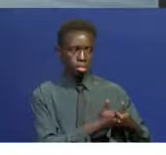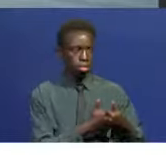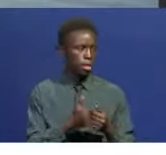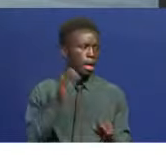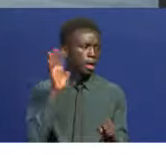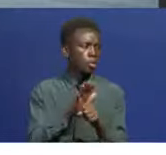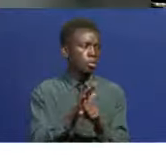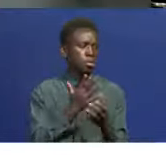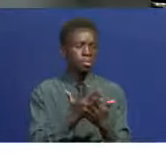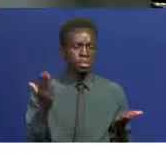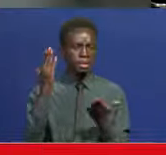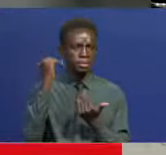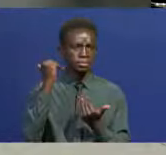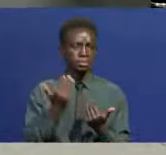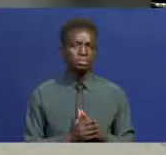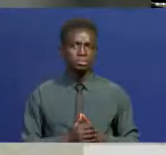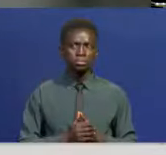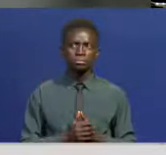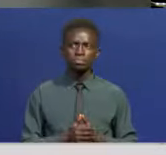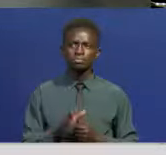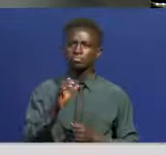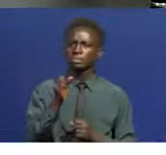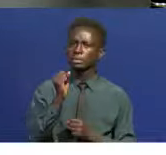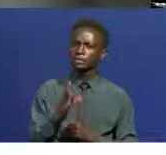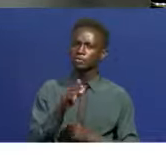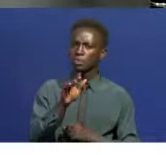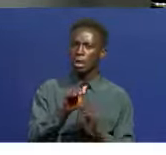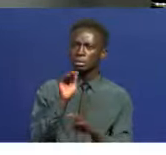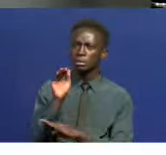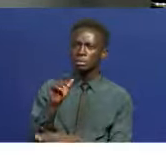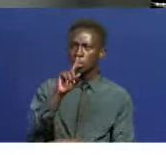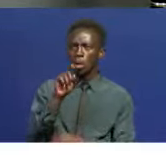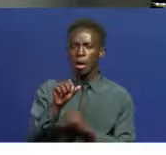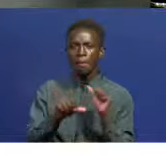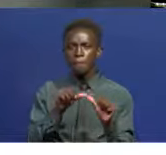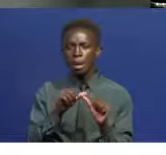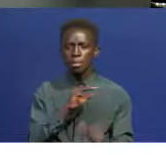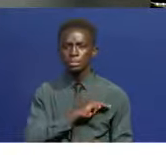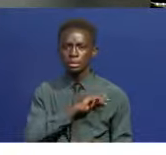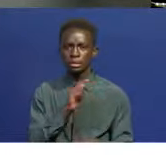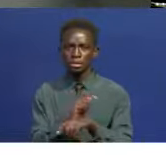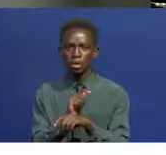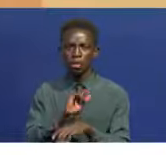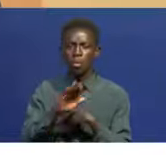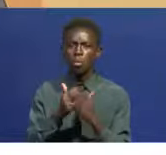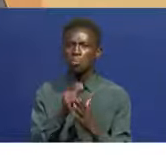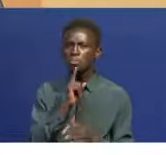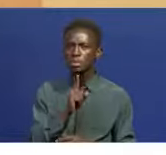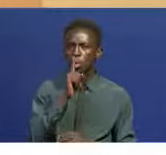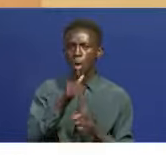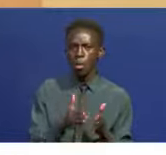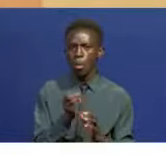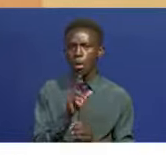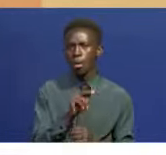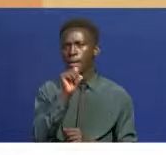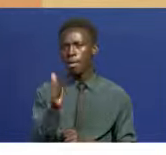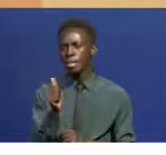well. Yeah, if you go back to the question you asked initially on training, and like we've all said, one way or the other, it